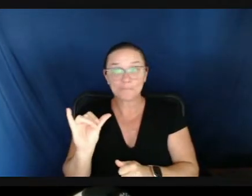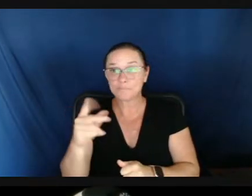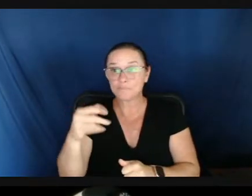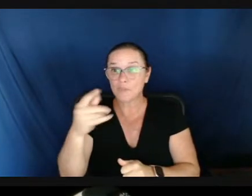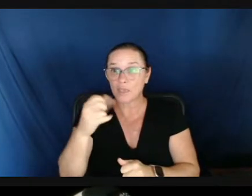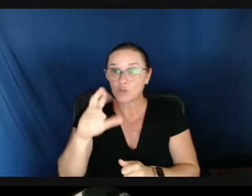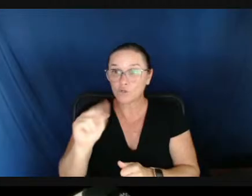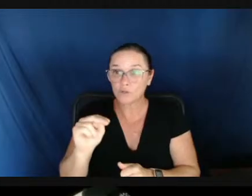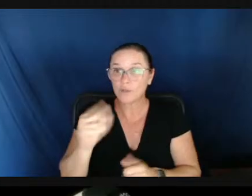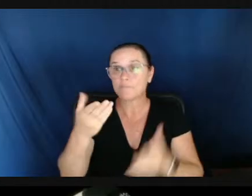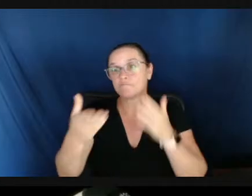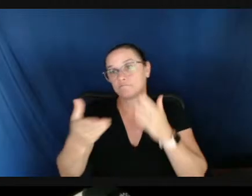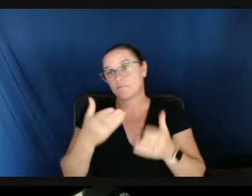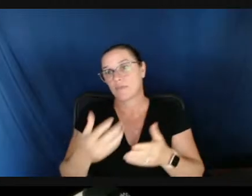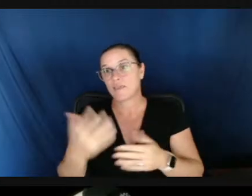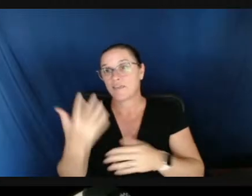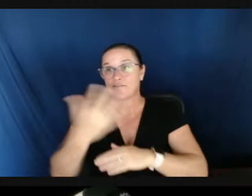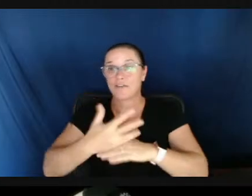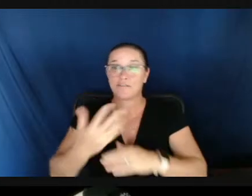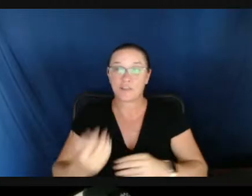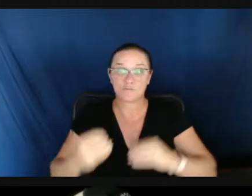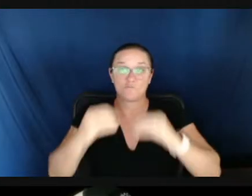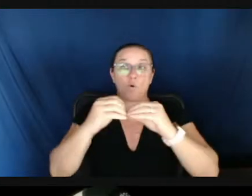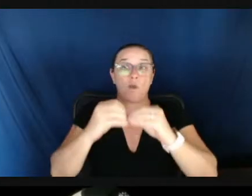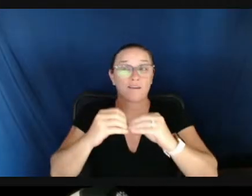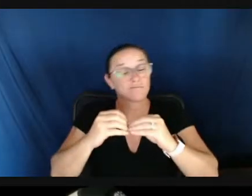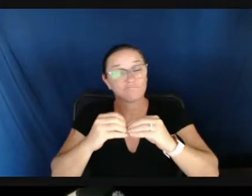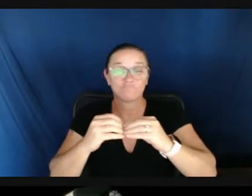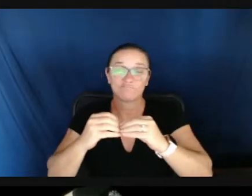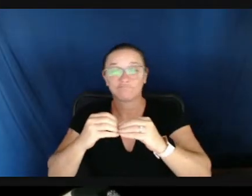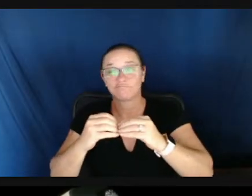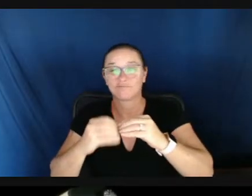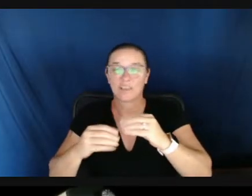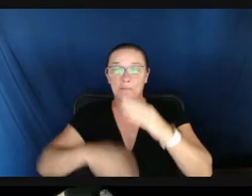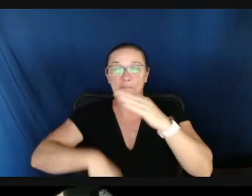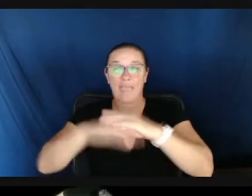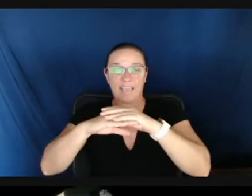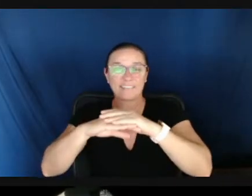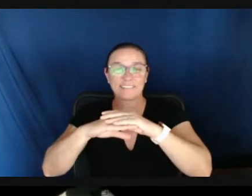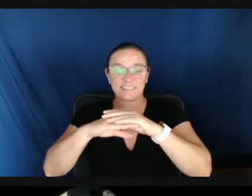go as long as another 5 days? That might be the far end of it. And the other